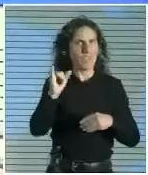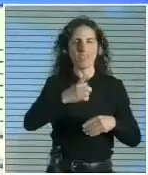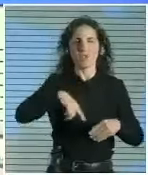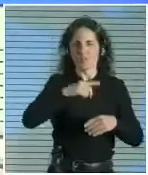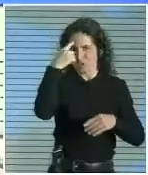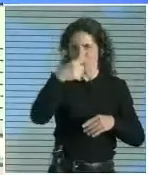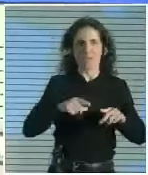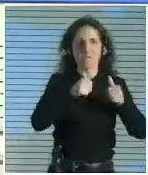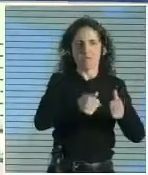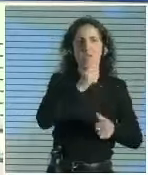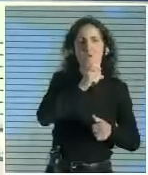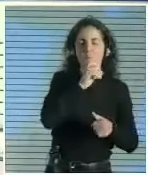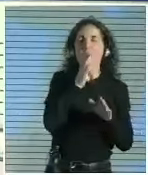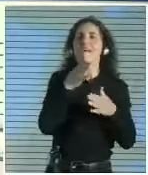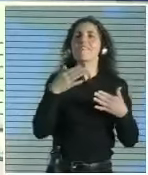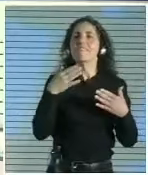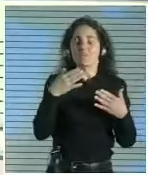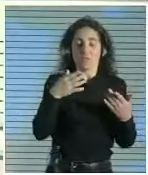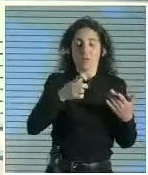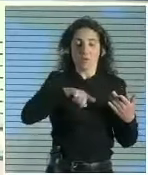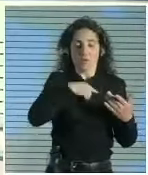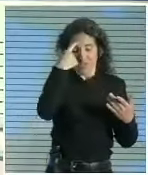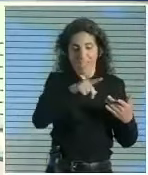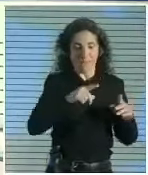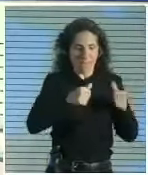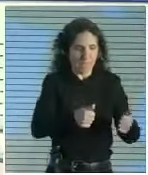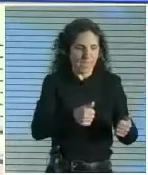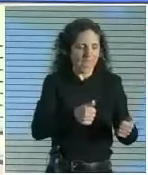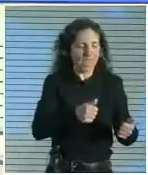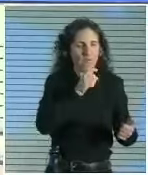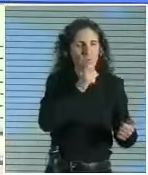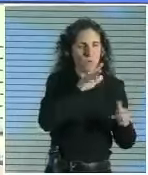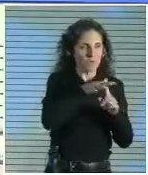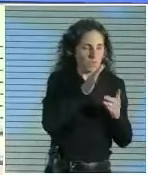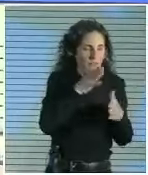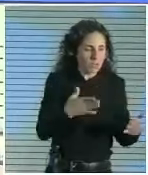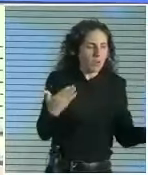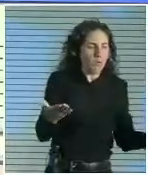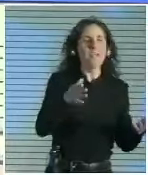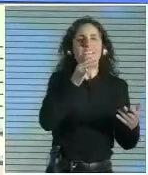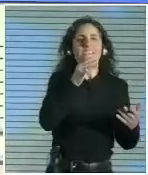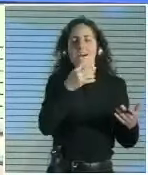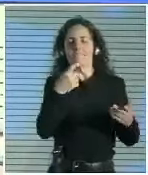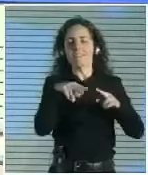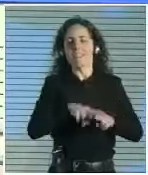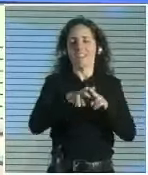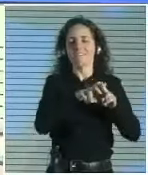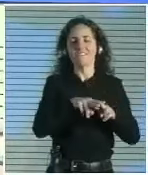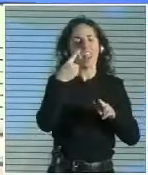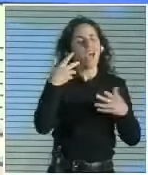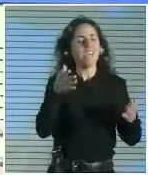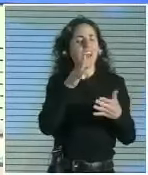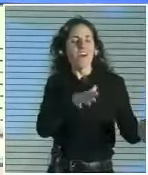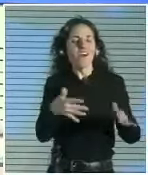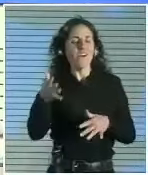now we need to work, okay, how can we get into action and help accommodations to level up and to move up and to